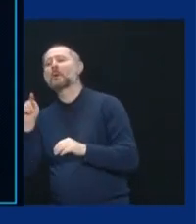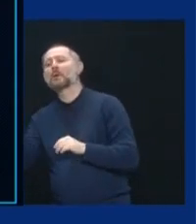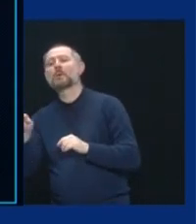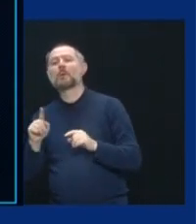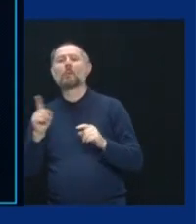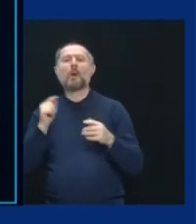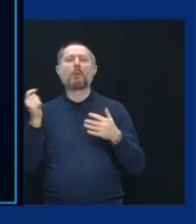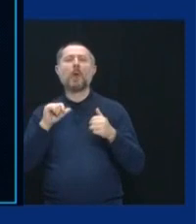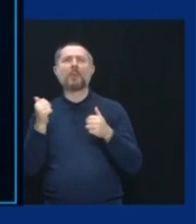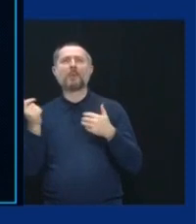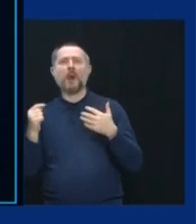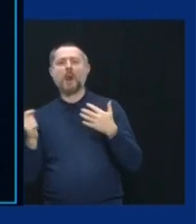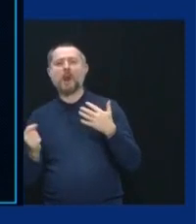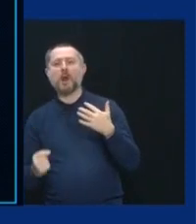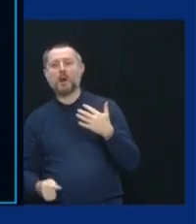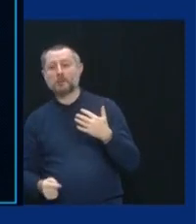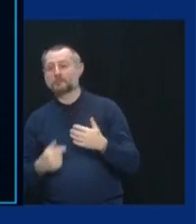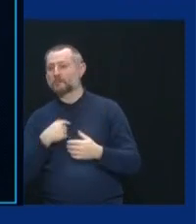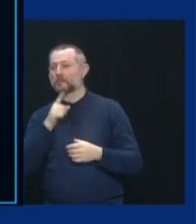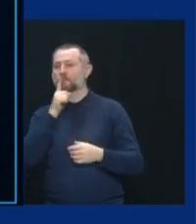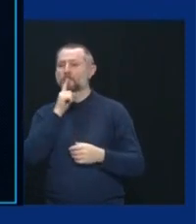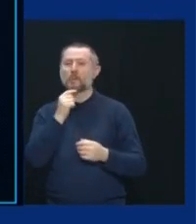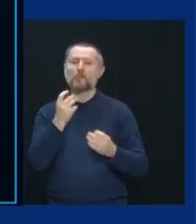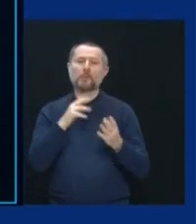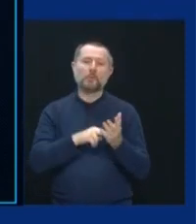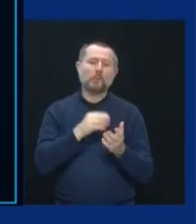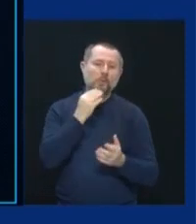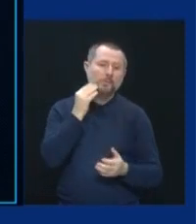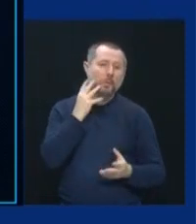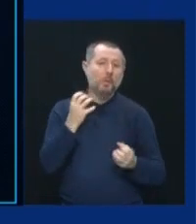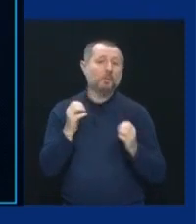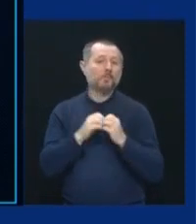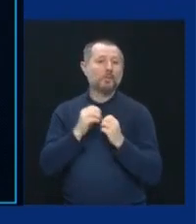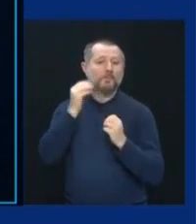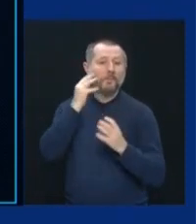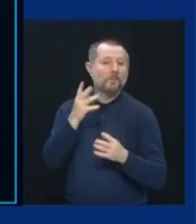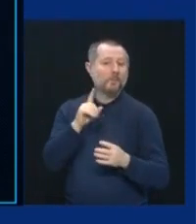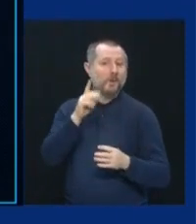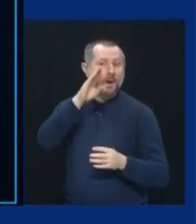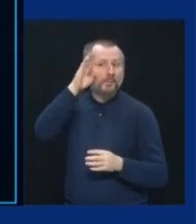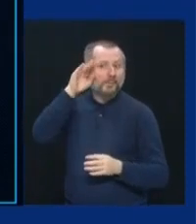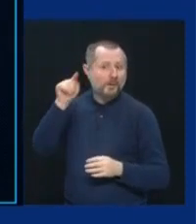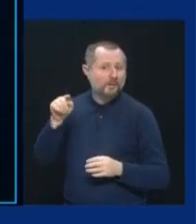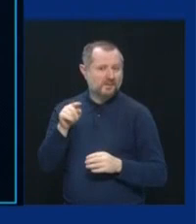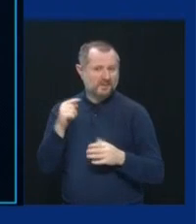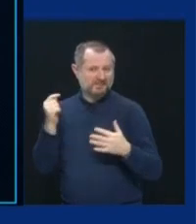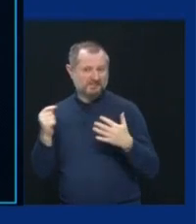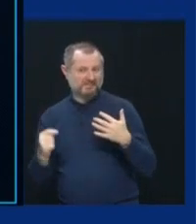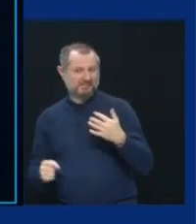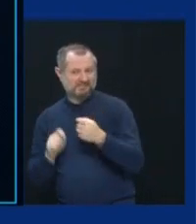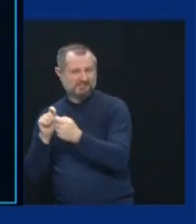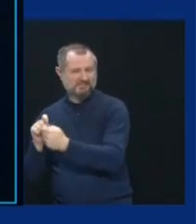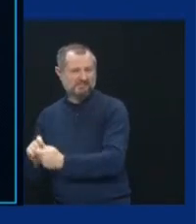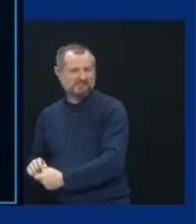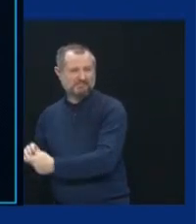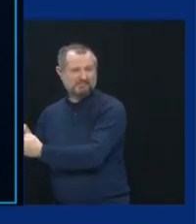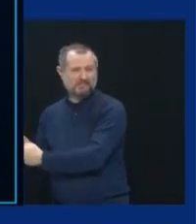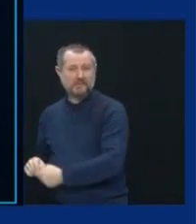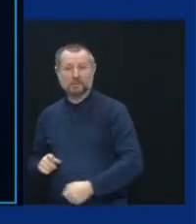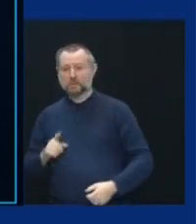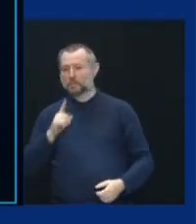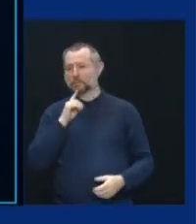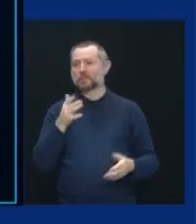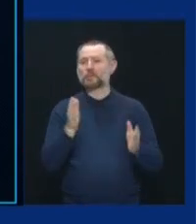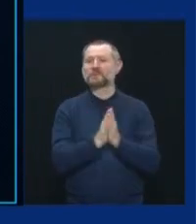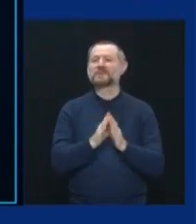just how many in a nursing home, not just how many in a hospital. They did request different